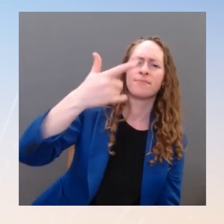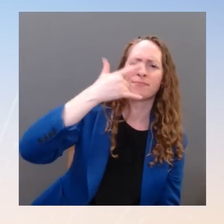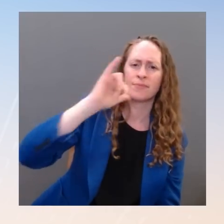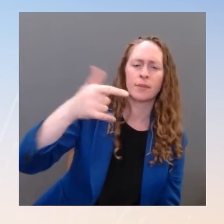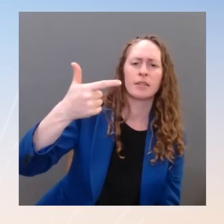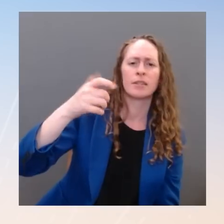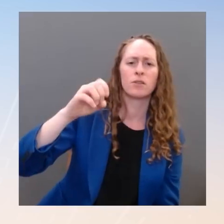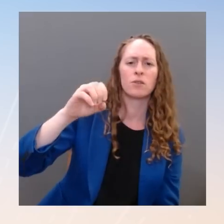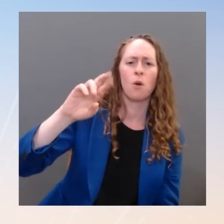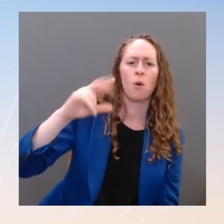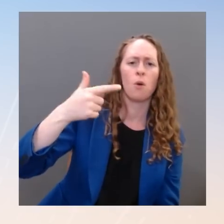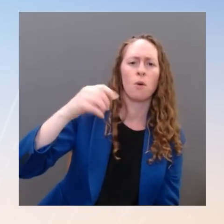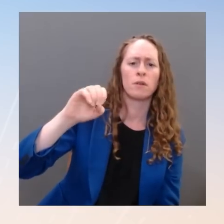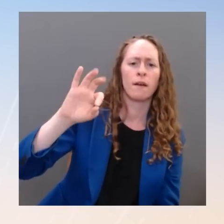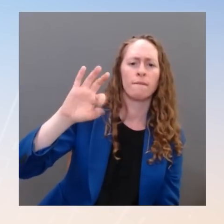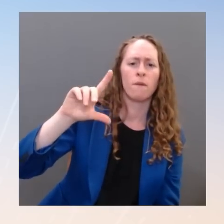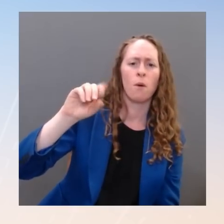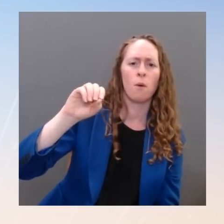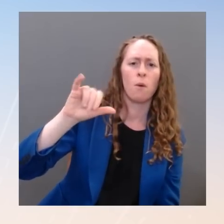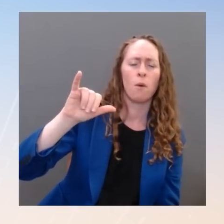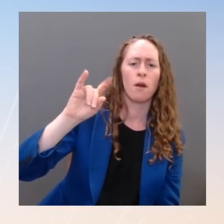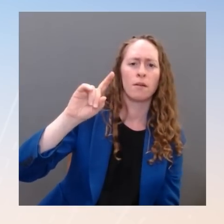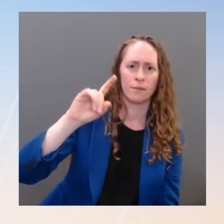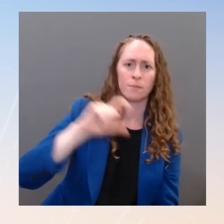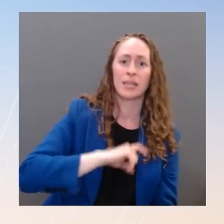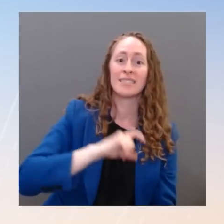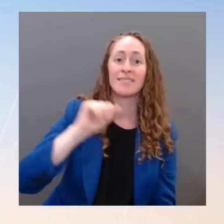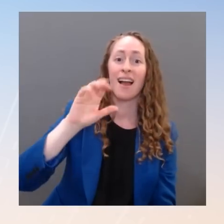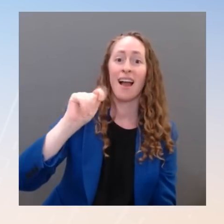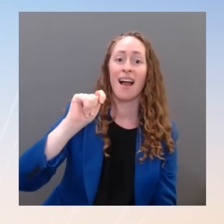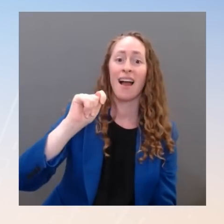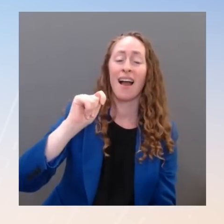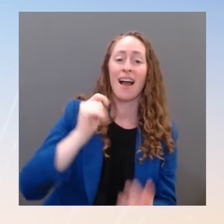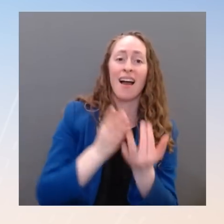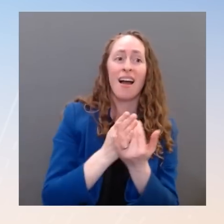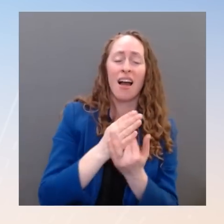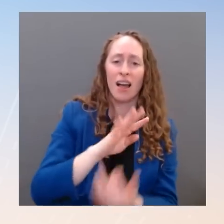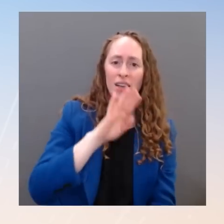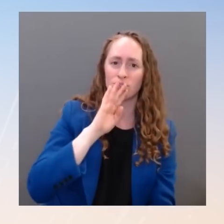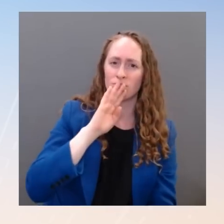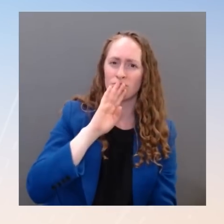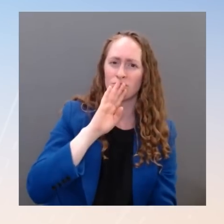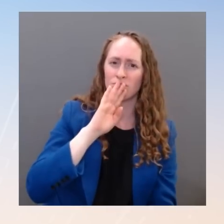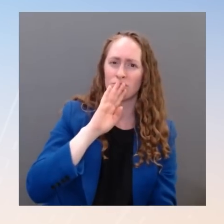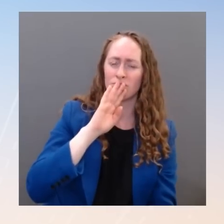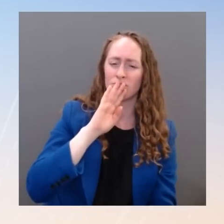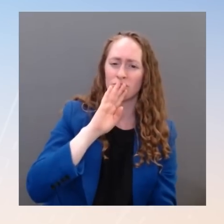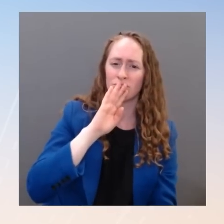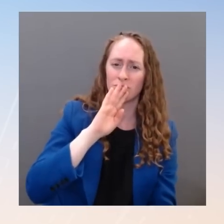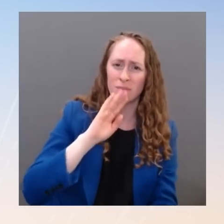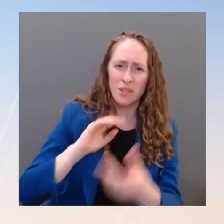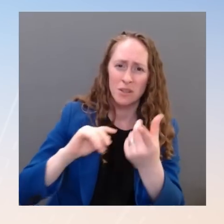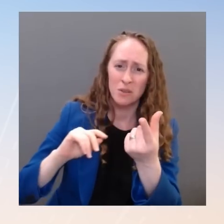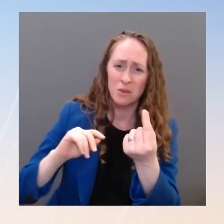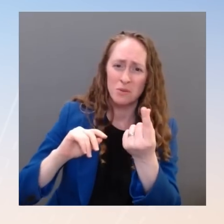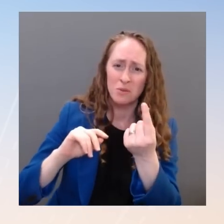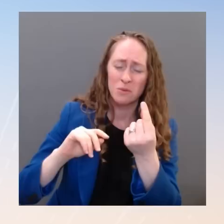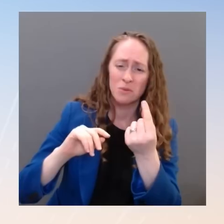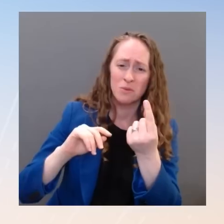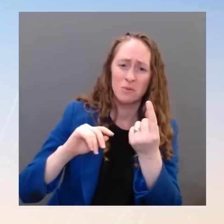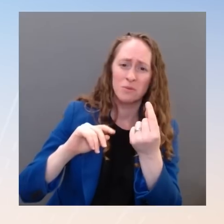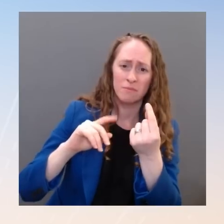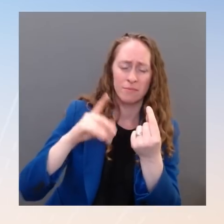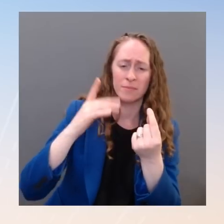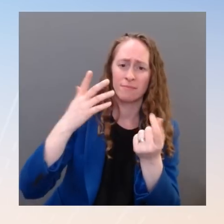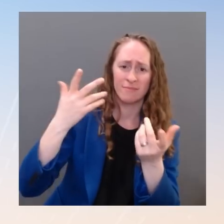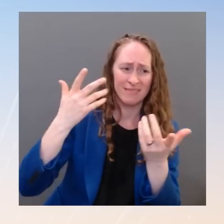reaction? I don't have any direct reaction from the president to that report. I can certainly check with him on that. We're still continuing to consider